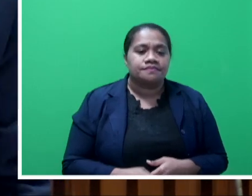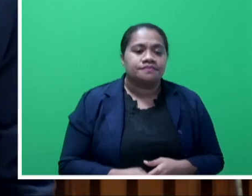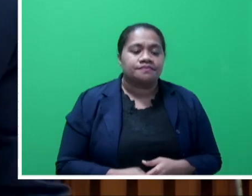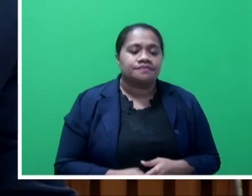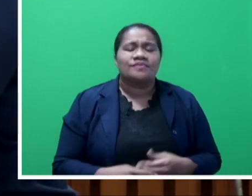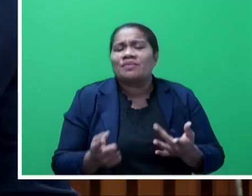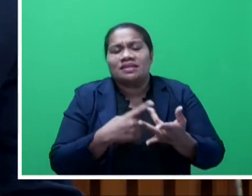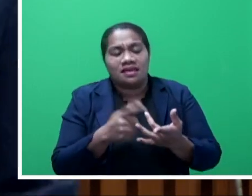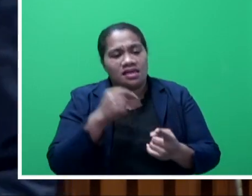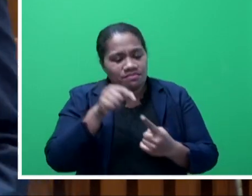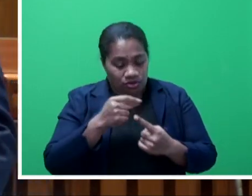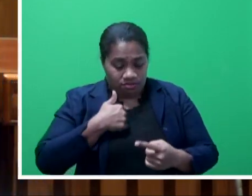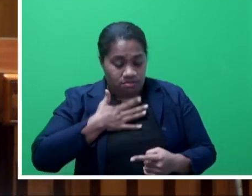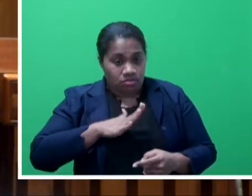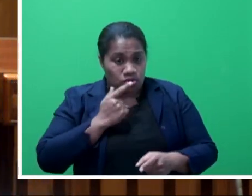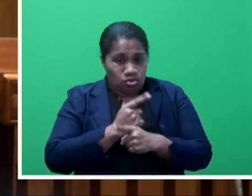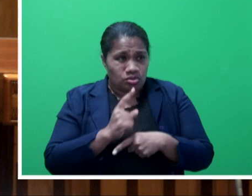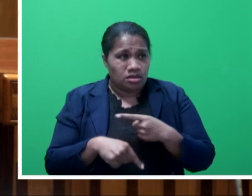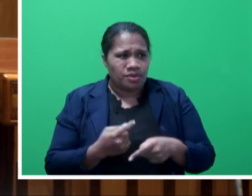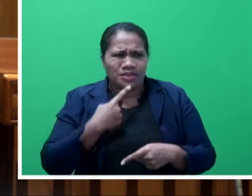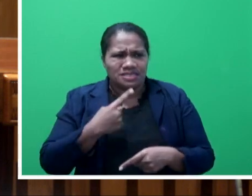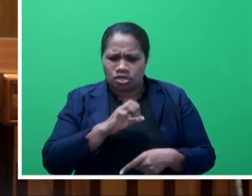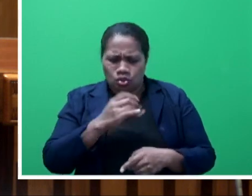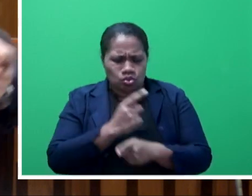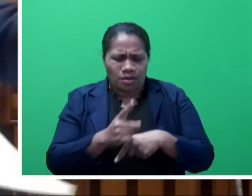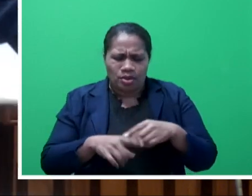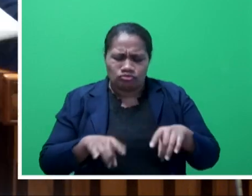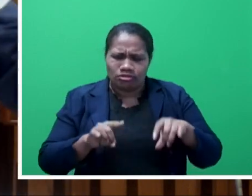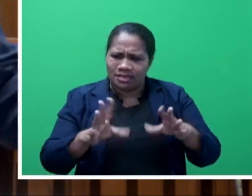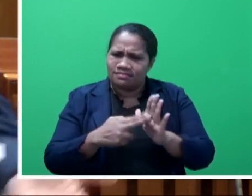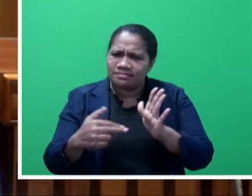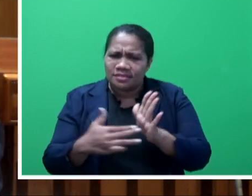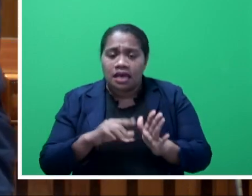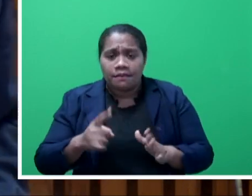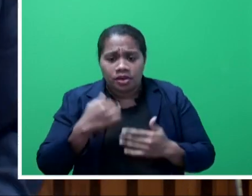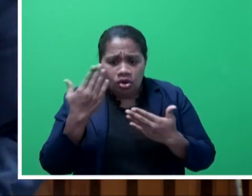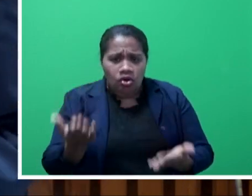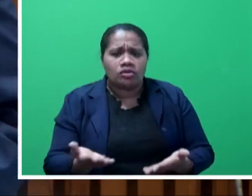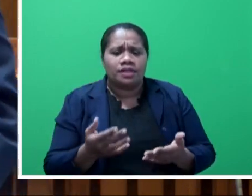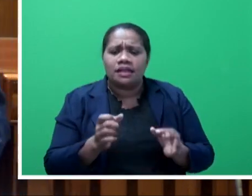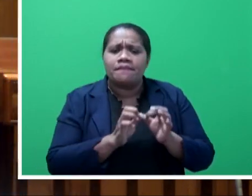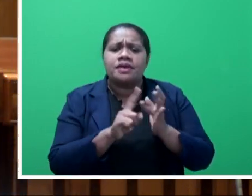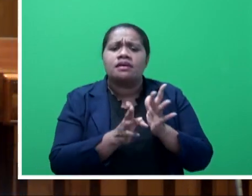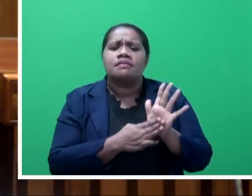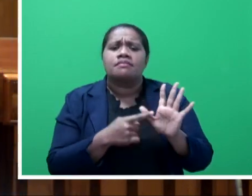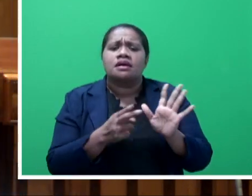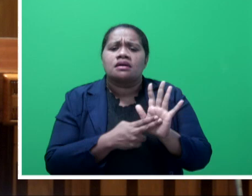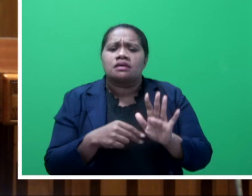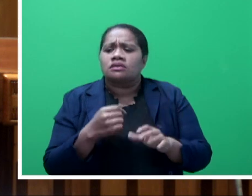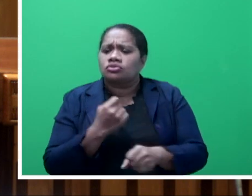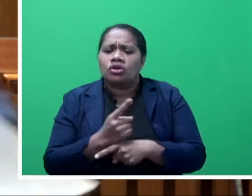I wanted to talk about, they said don't talk about Australia and New Zealand, but Honourable Biman went on about New Zealand debt to